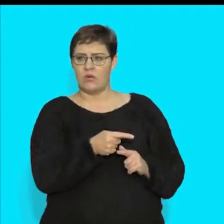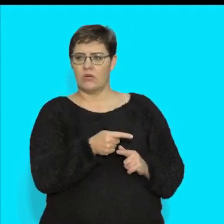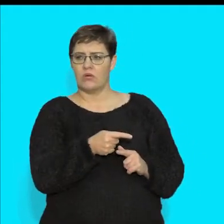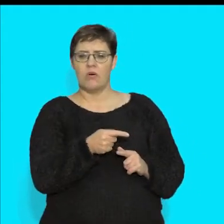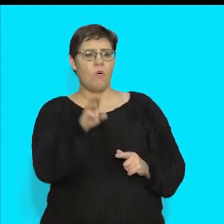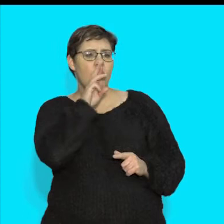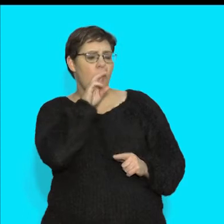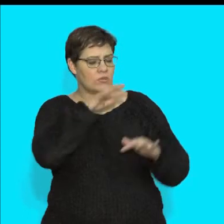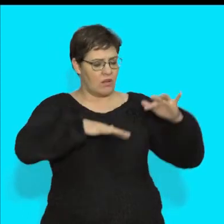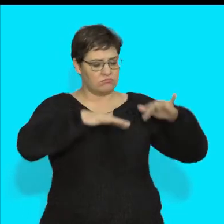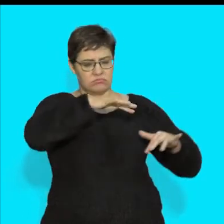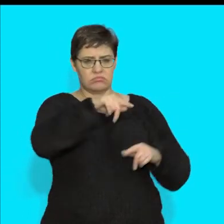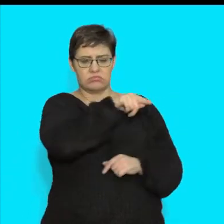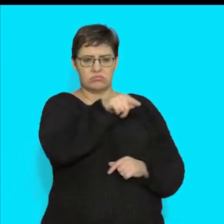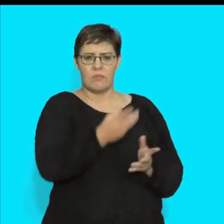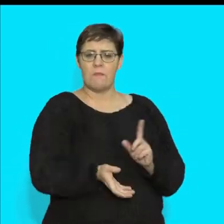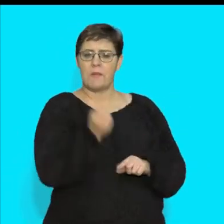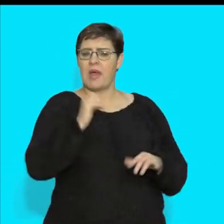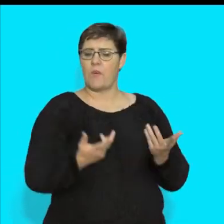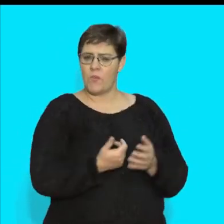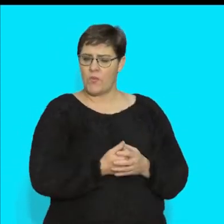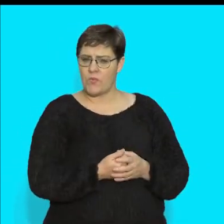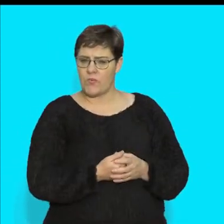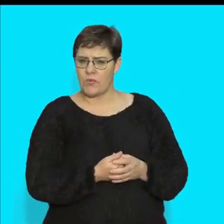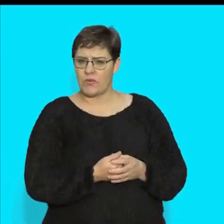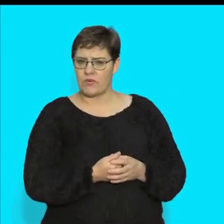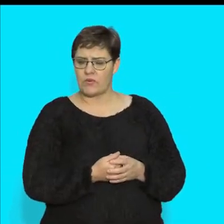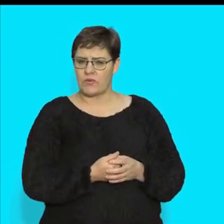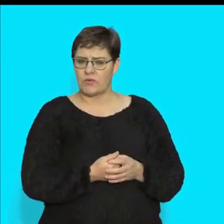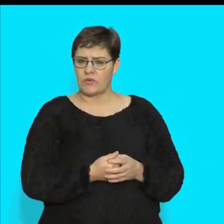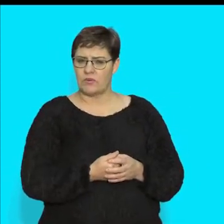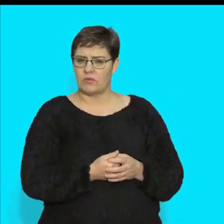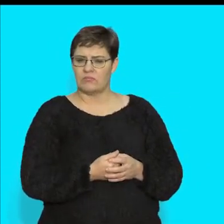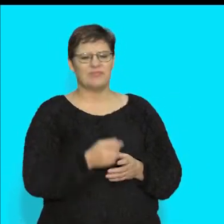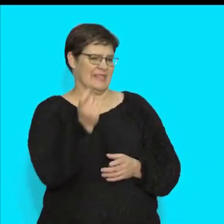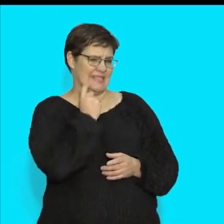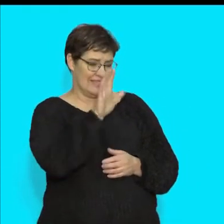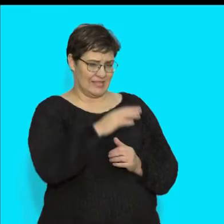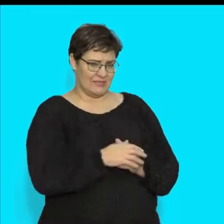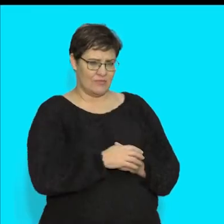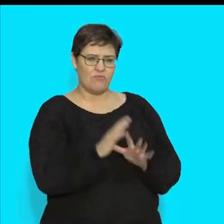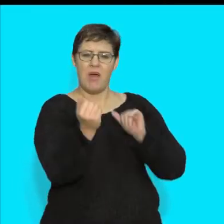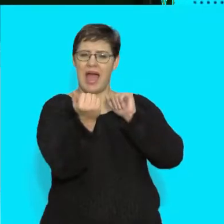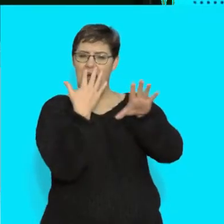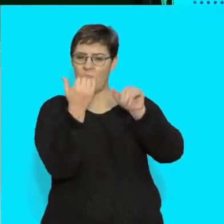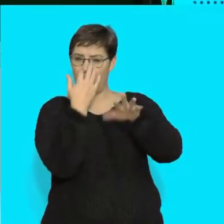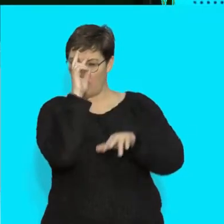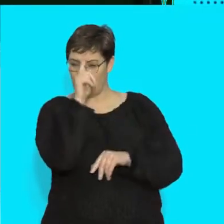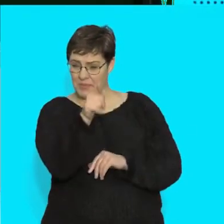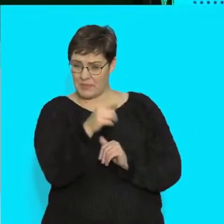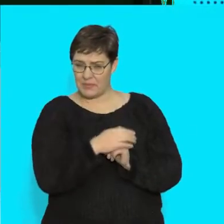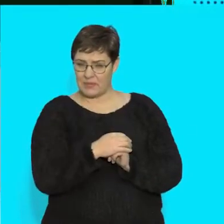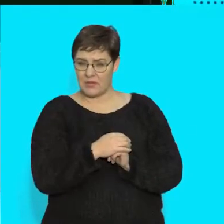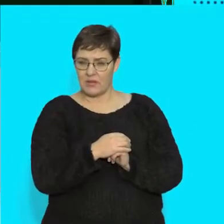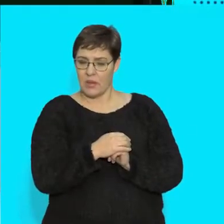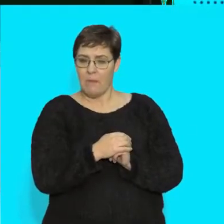this watery fluid over here? Quite simple. Now remember my highway. What happens